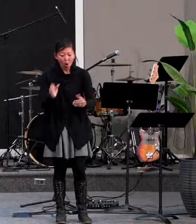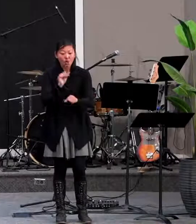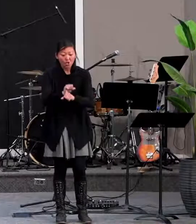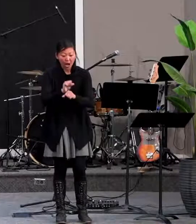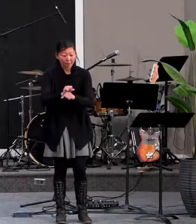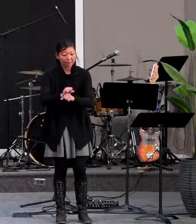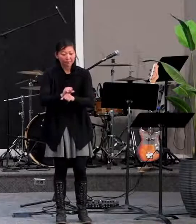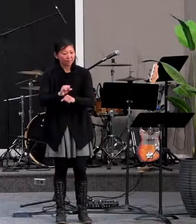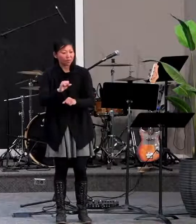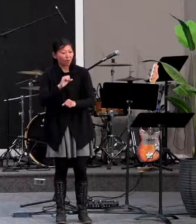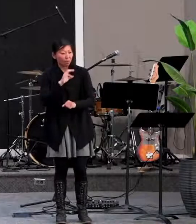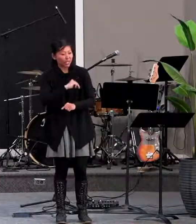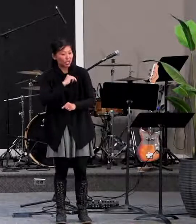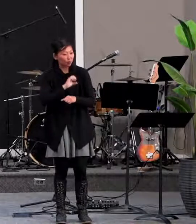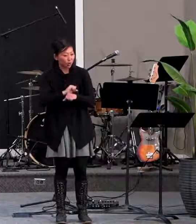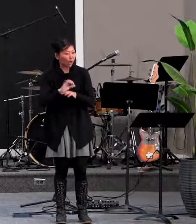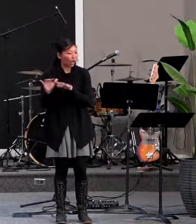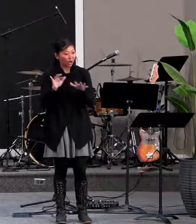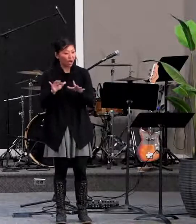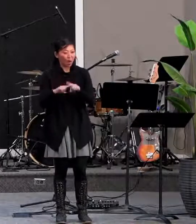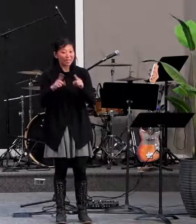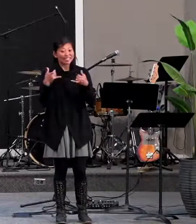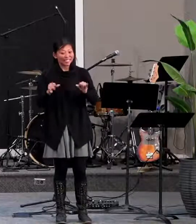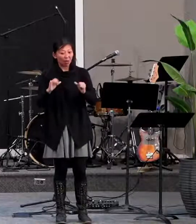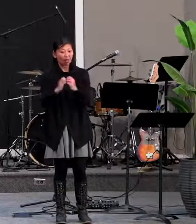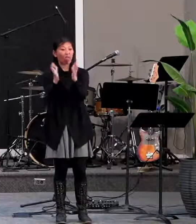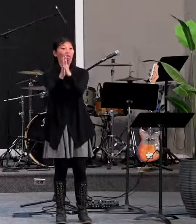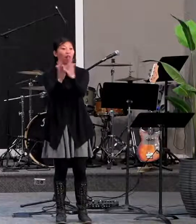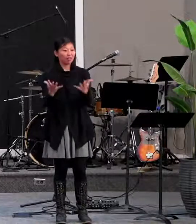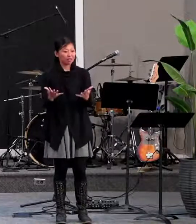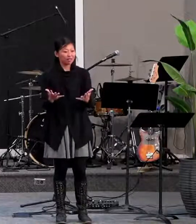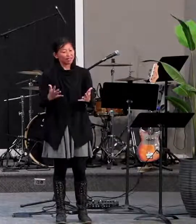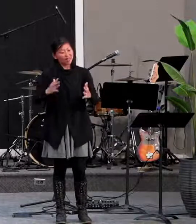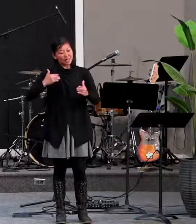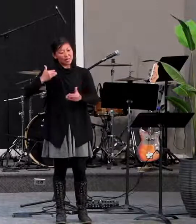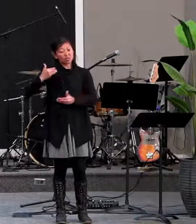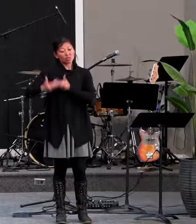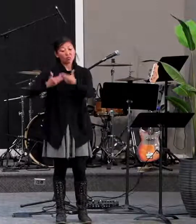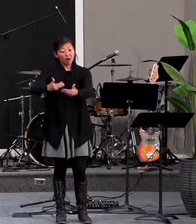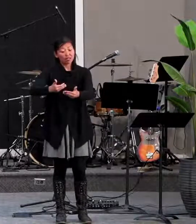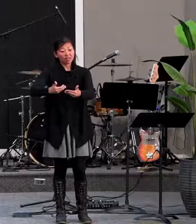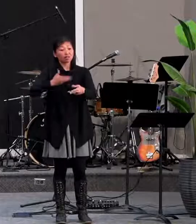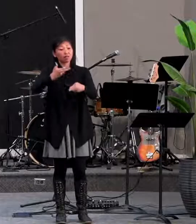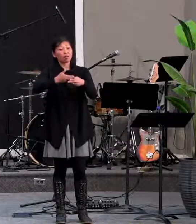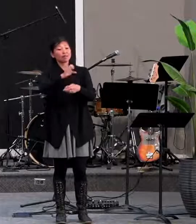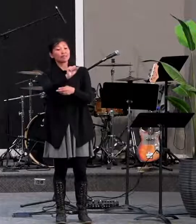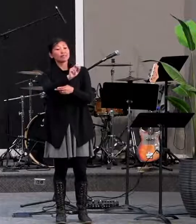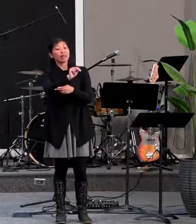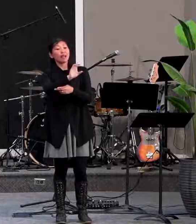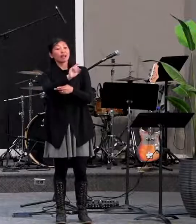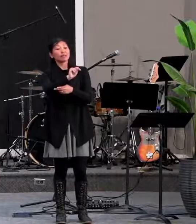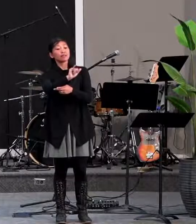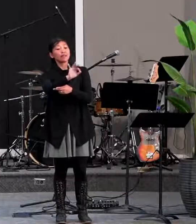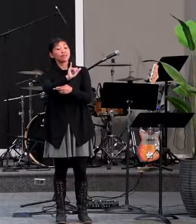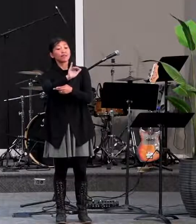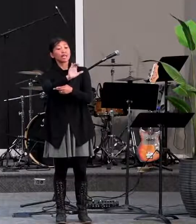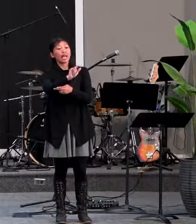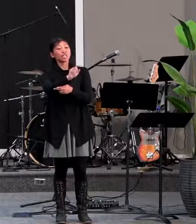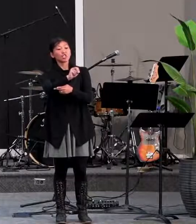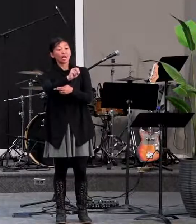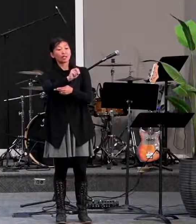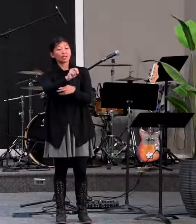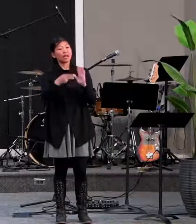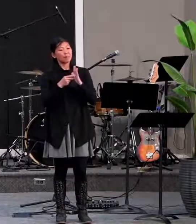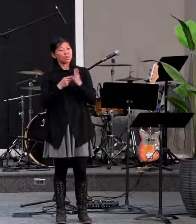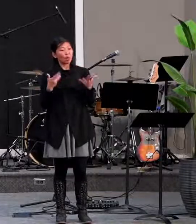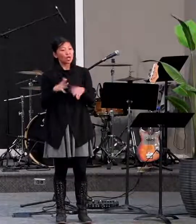follower of Jesus is in this process that the Bible calls sanctification. What's sanctification? It's the gradual